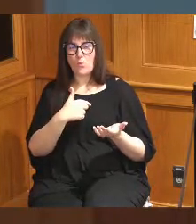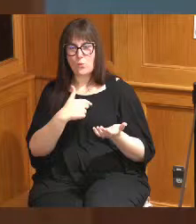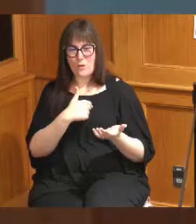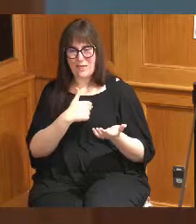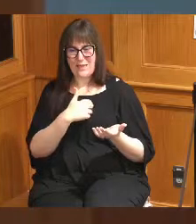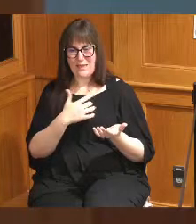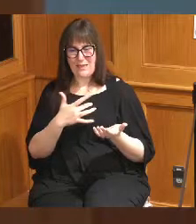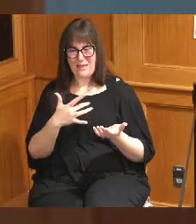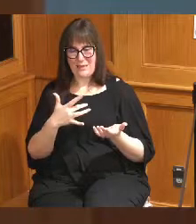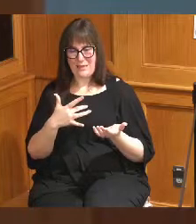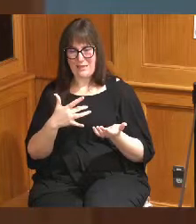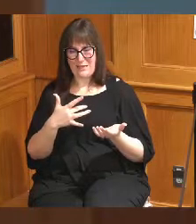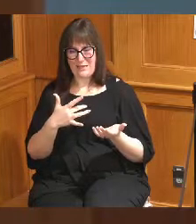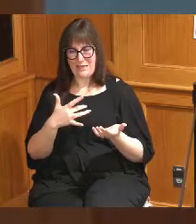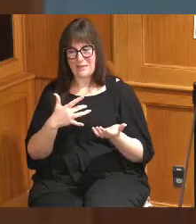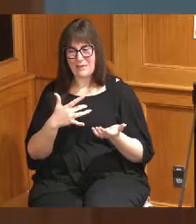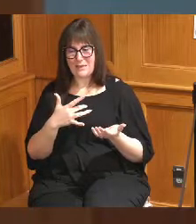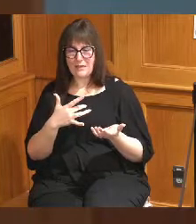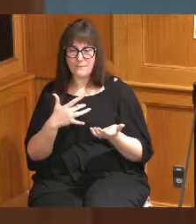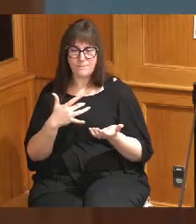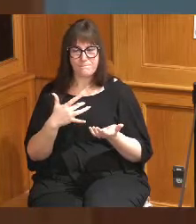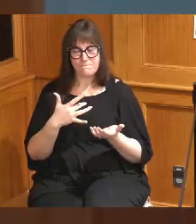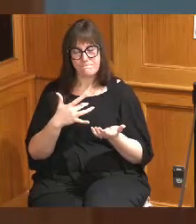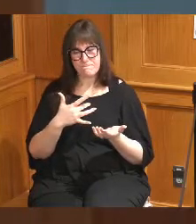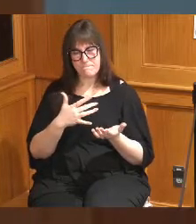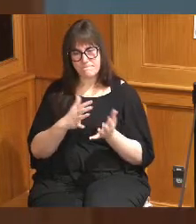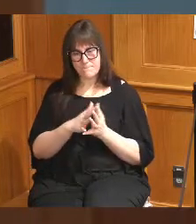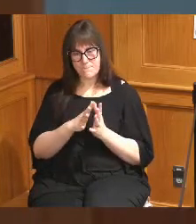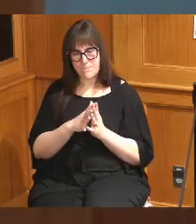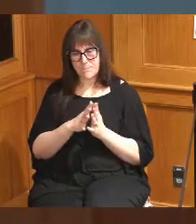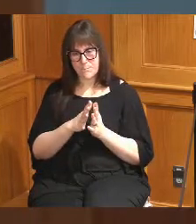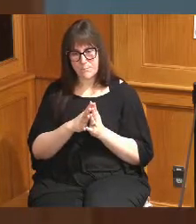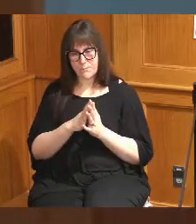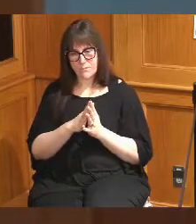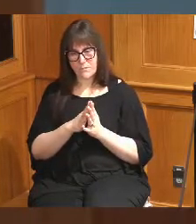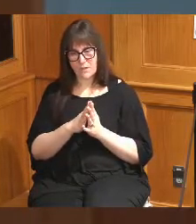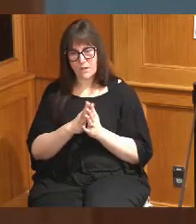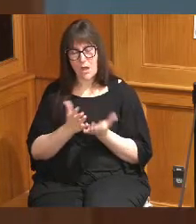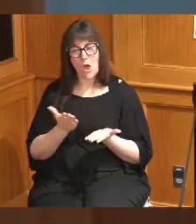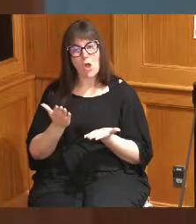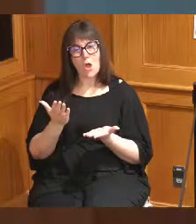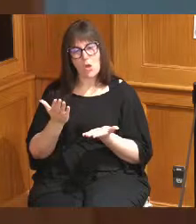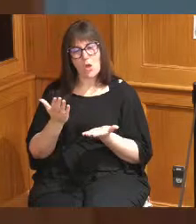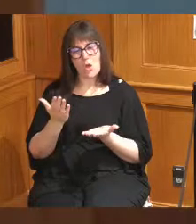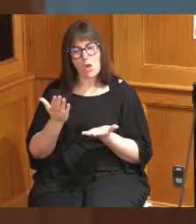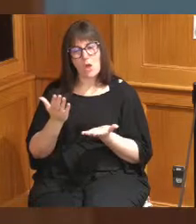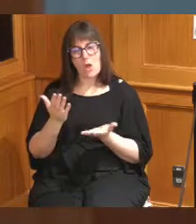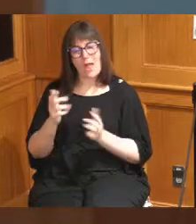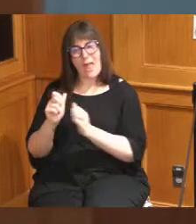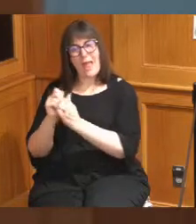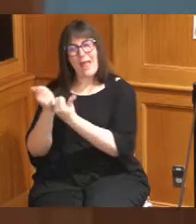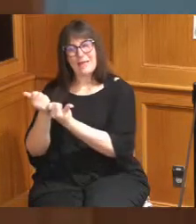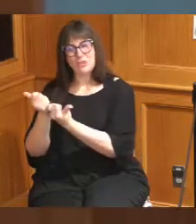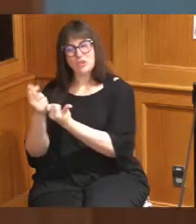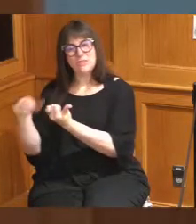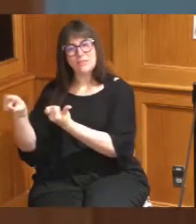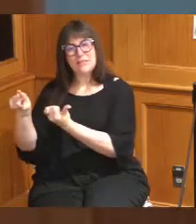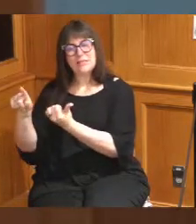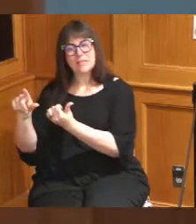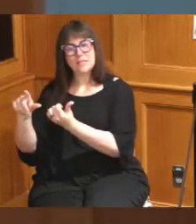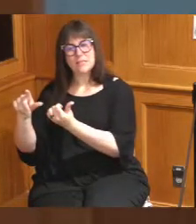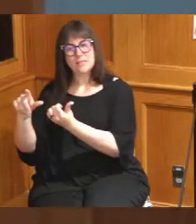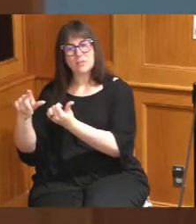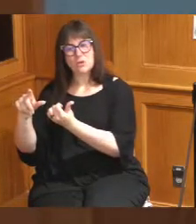our previously located placement agencies are kind of backing out of that network